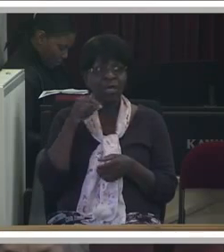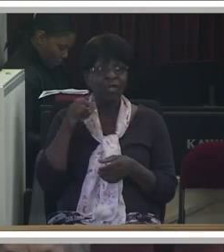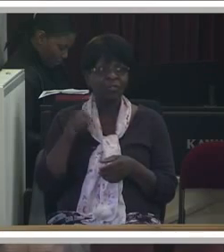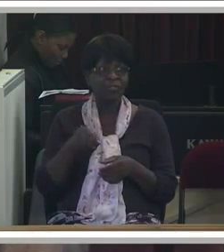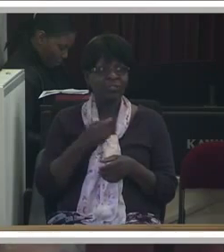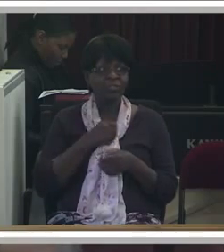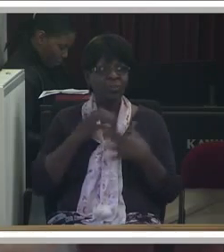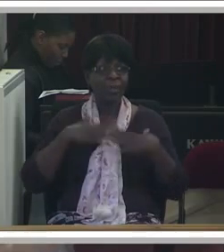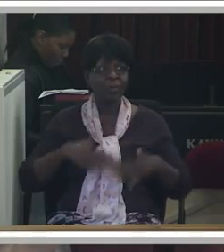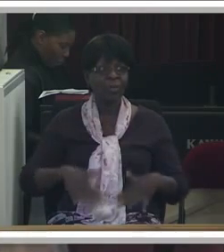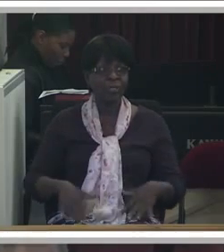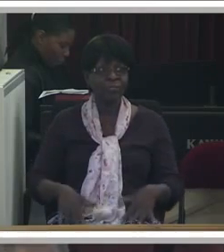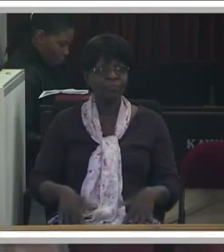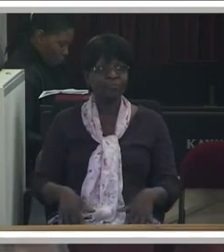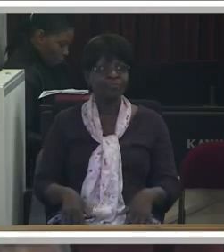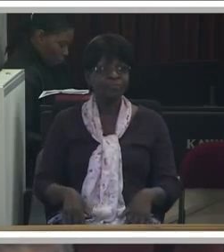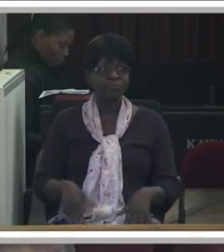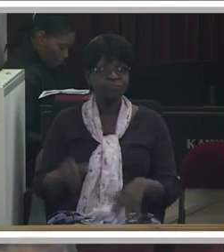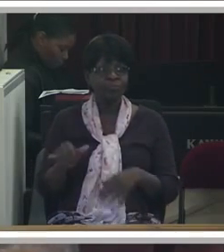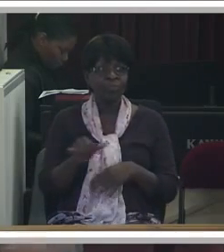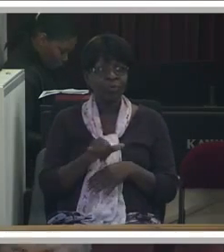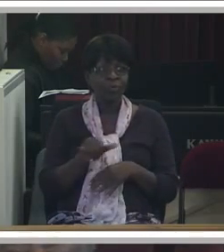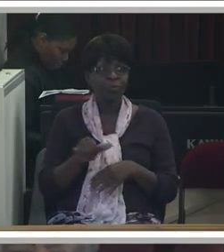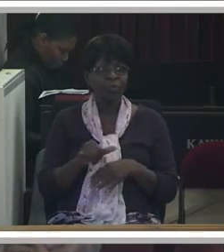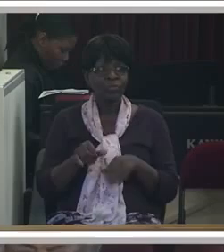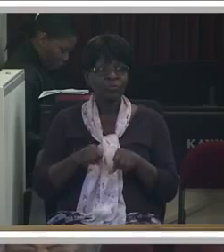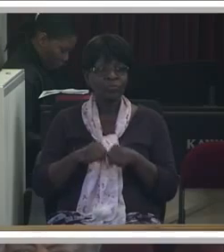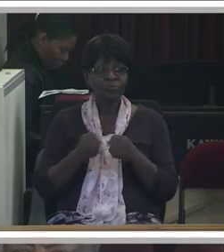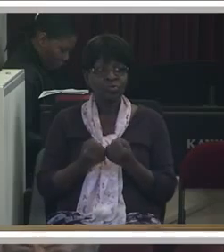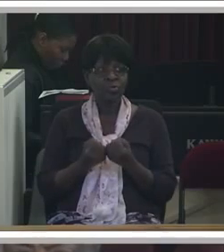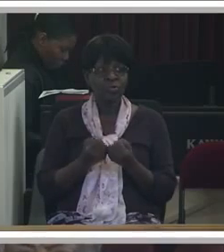Eat. This is my body.